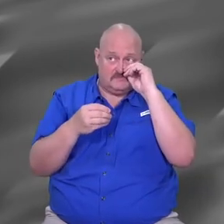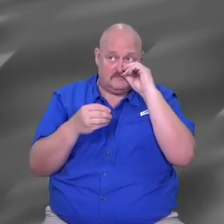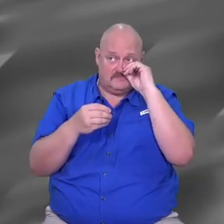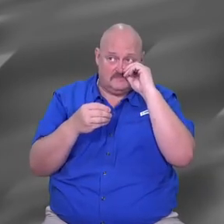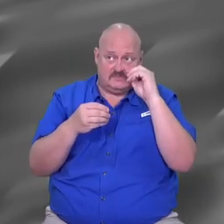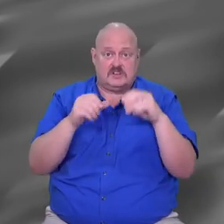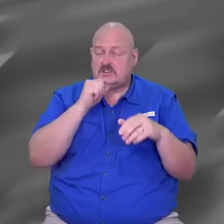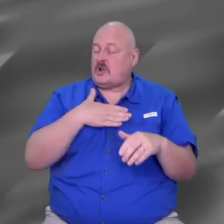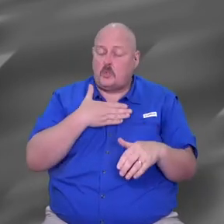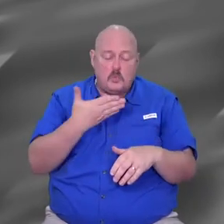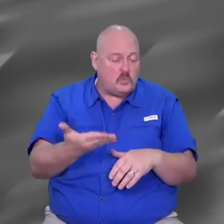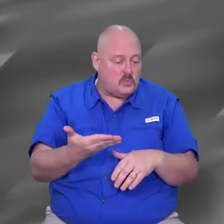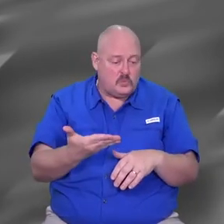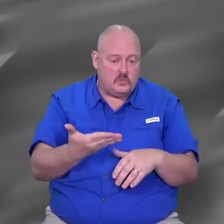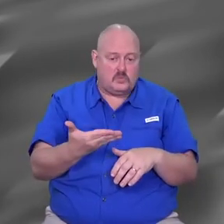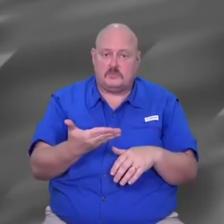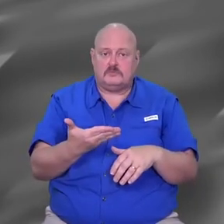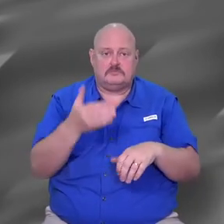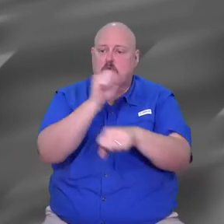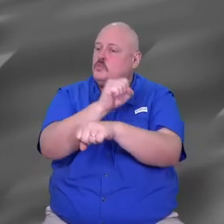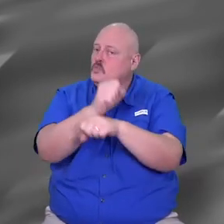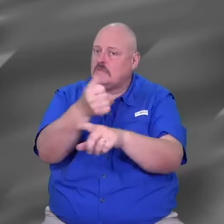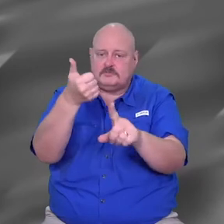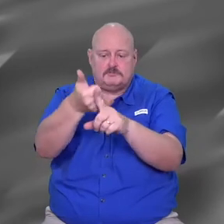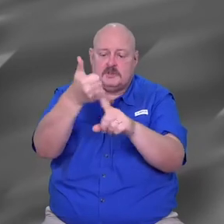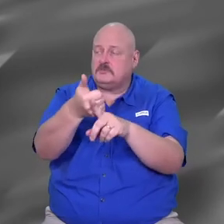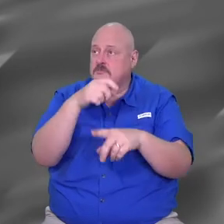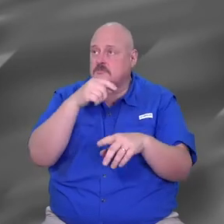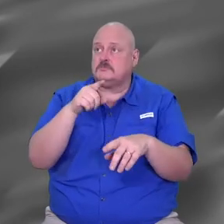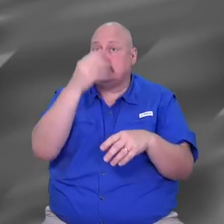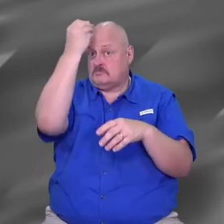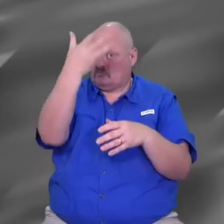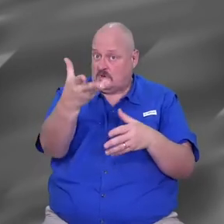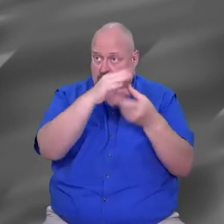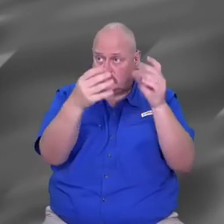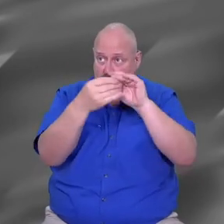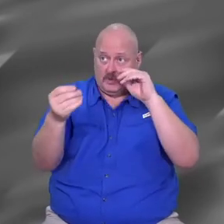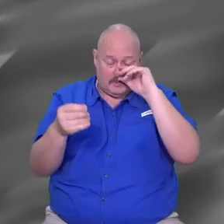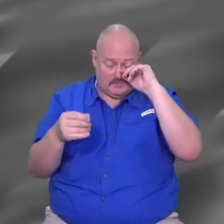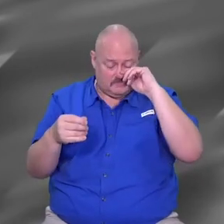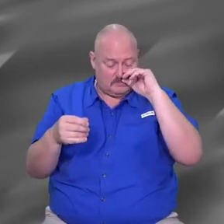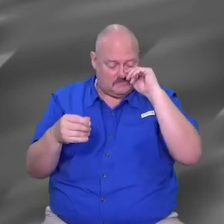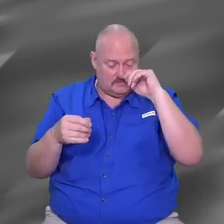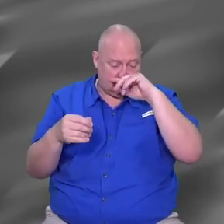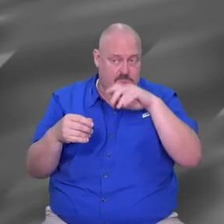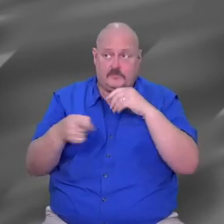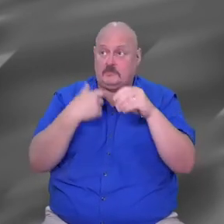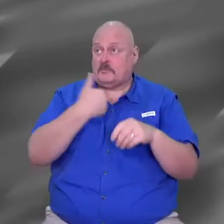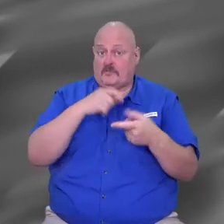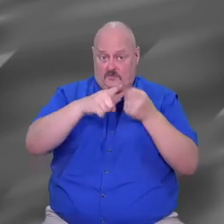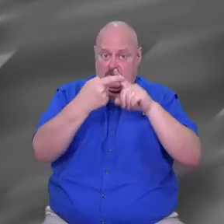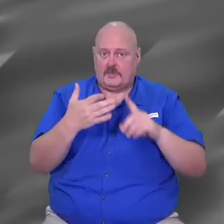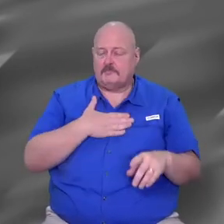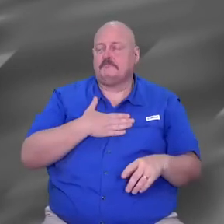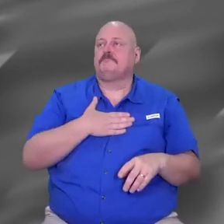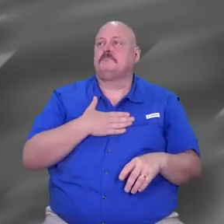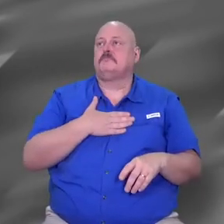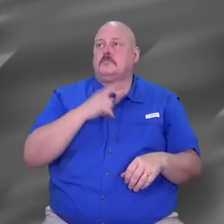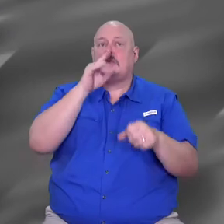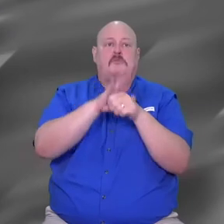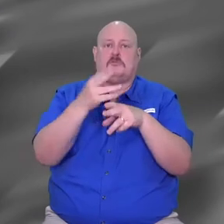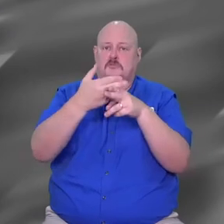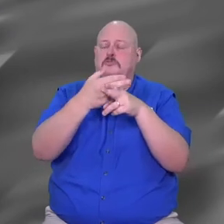They're not willing to extend themselves. I'm going to share a story about myself and a friend of mine this evening. I promise I'll